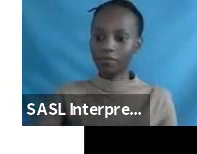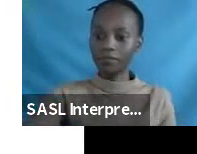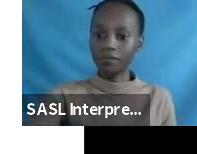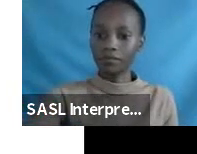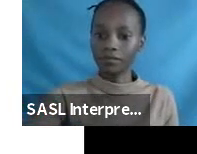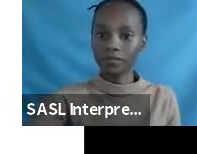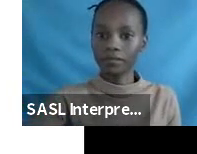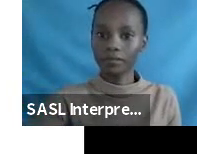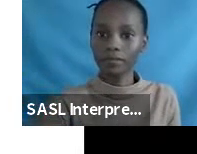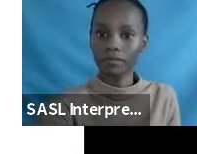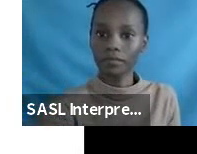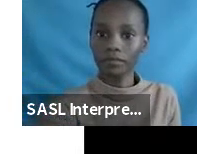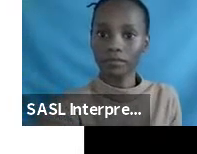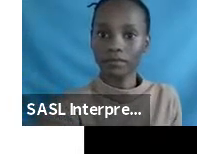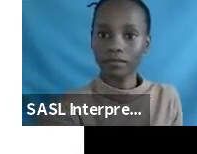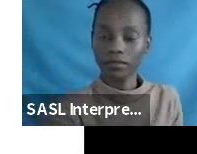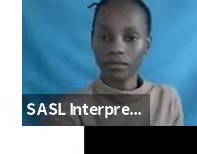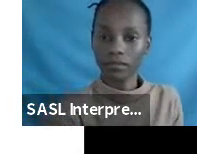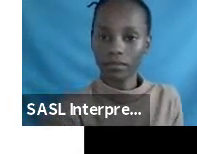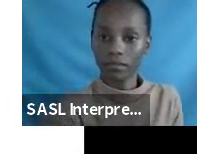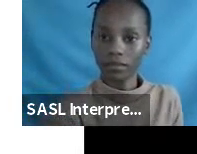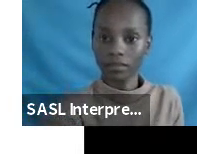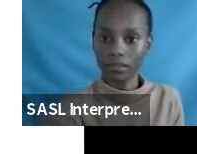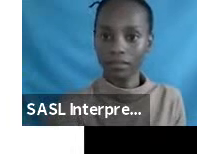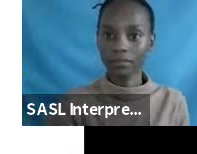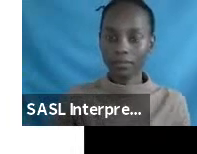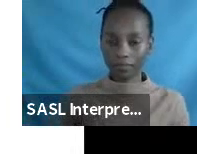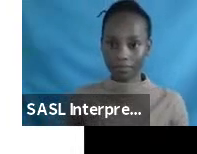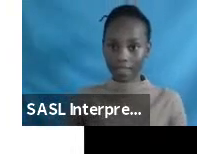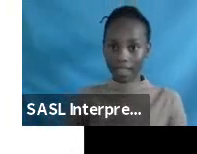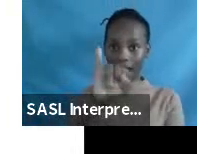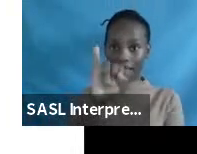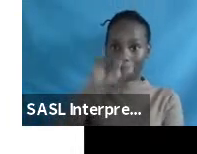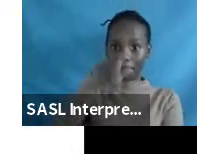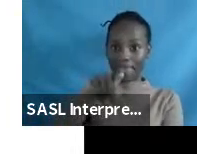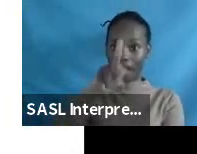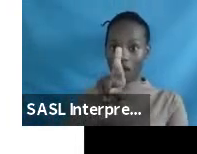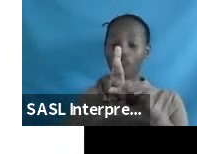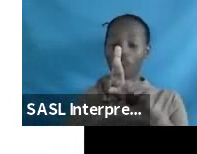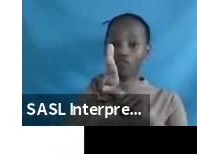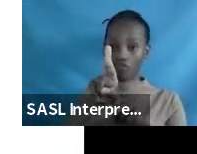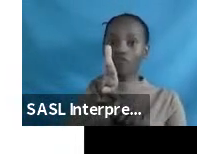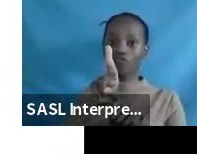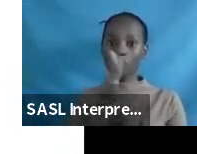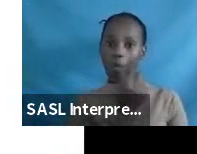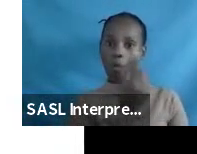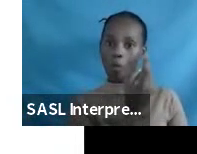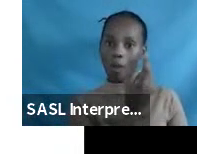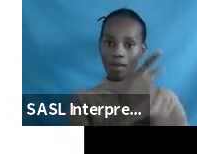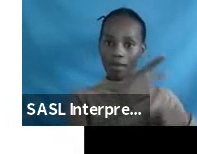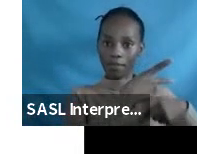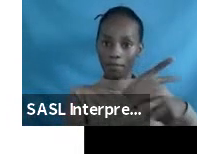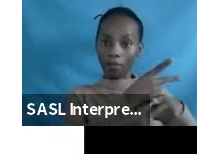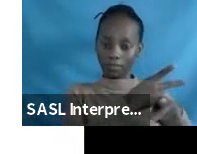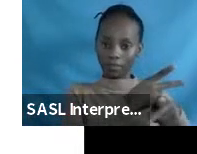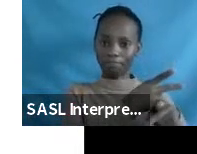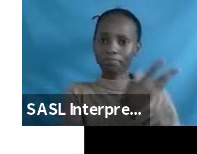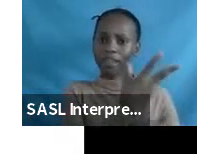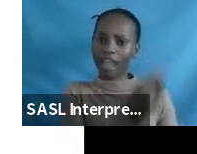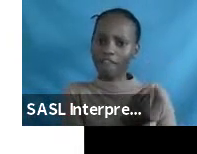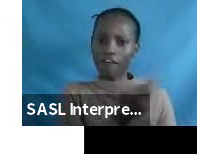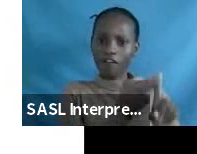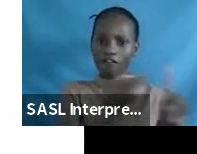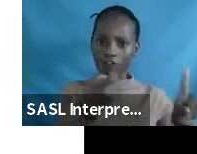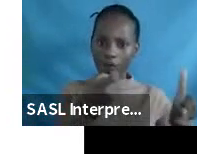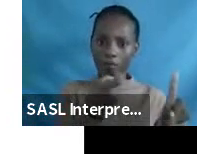illicit IPR as one property that comes out of the minds of and perception of